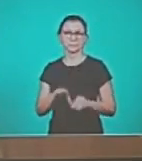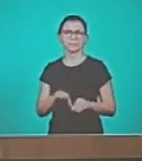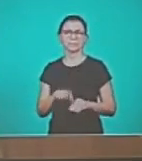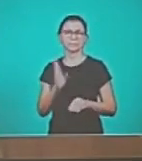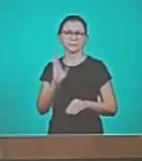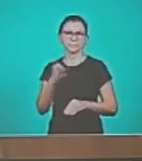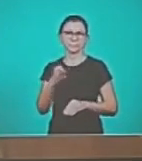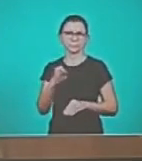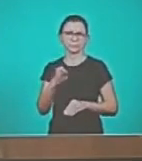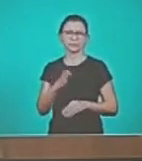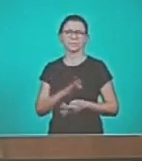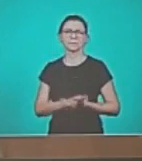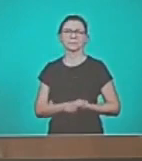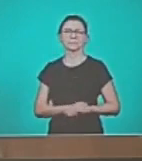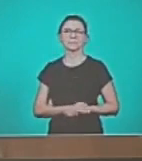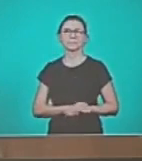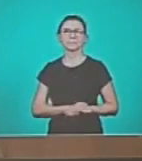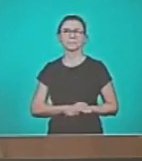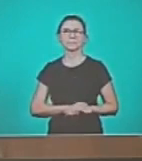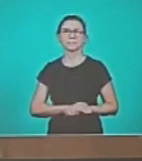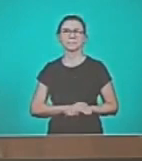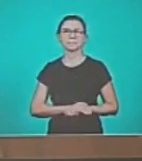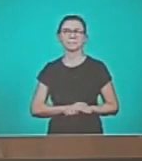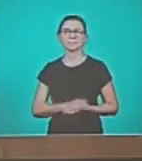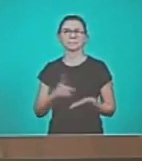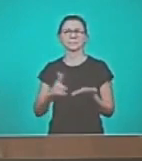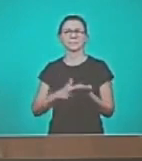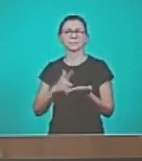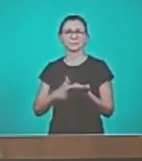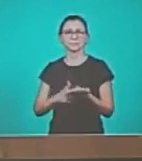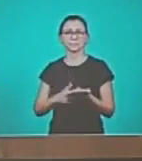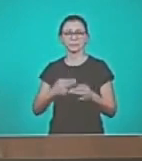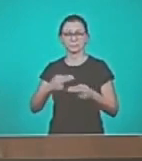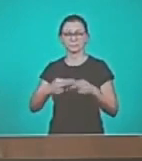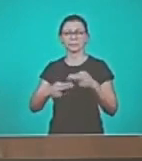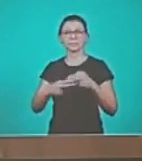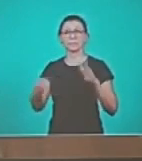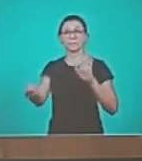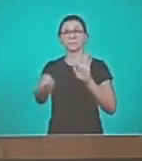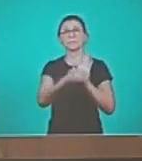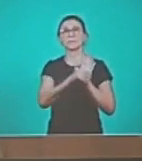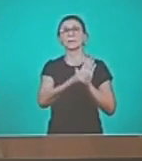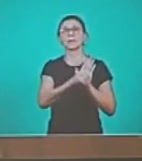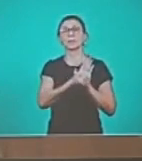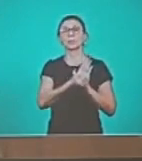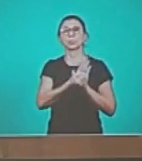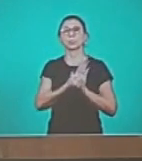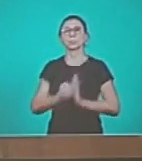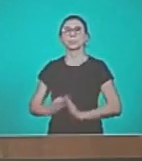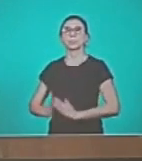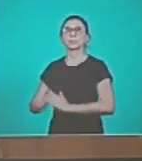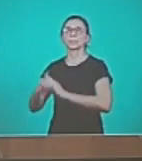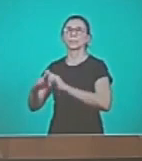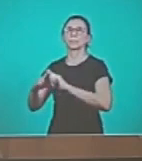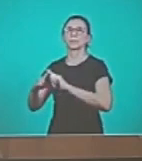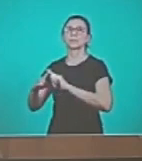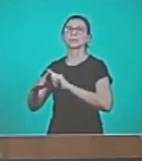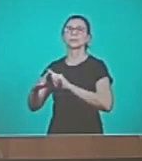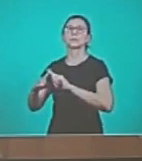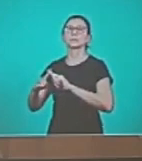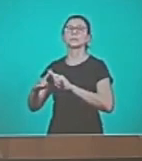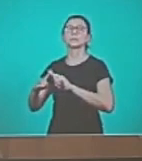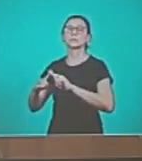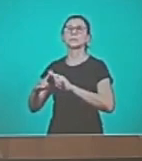given. And the Book of Nehemiah will be a landmark of a church